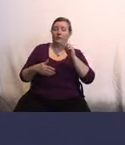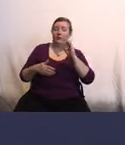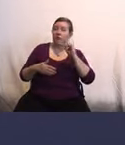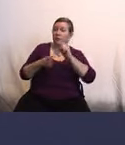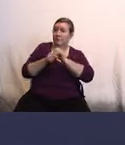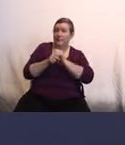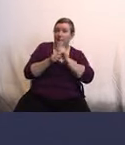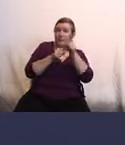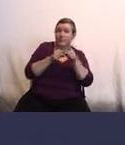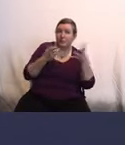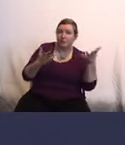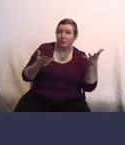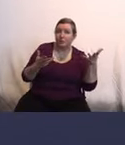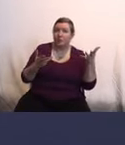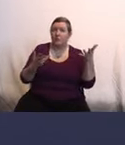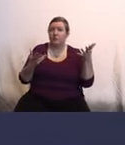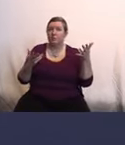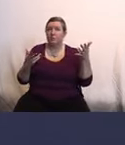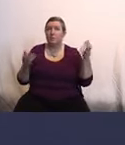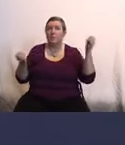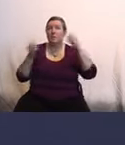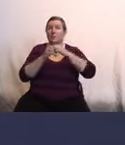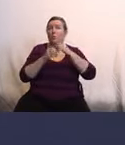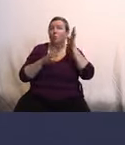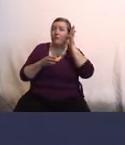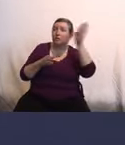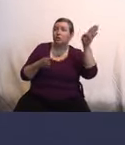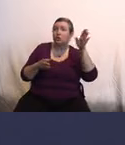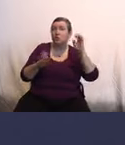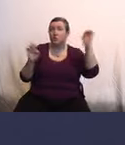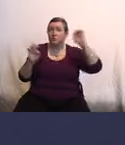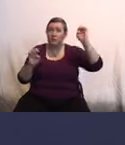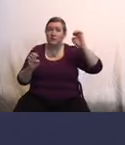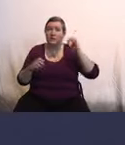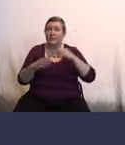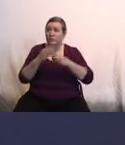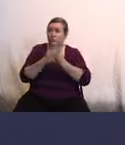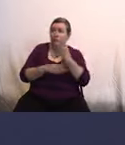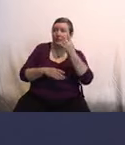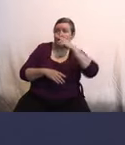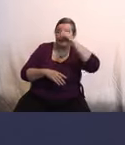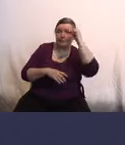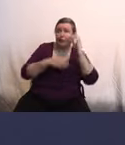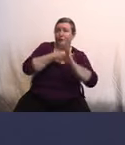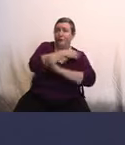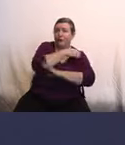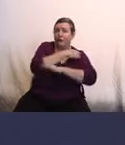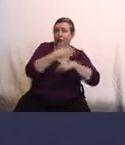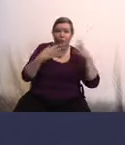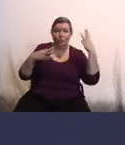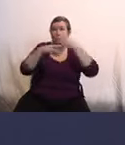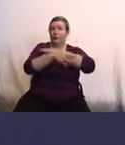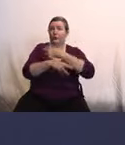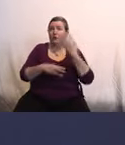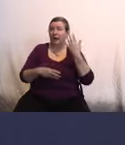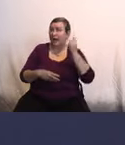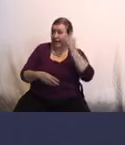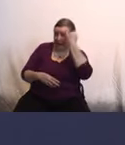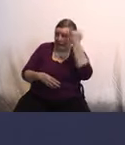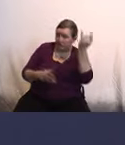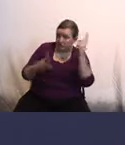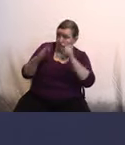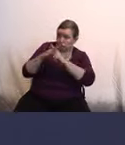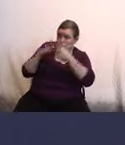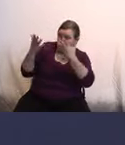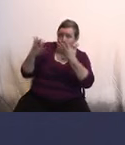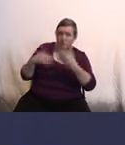more crises possibly in the spring, summer, next fall? Do we know? Do we have an idea? Do you think